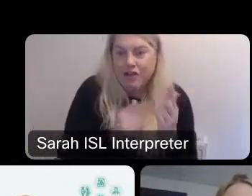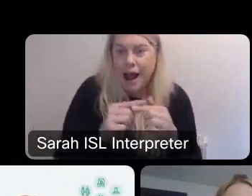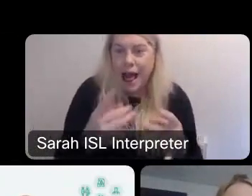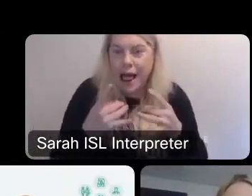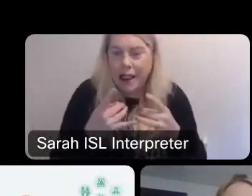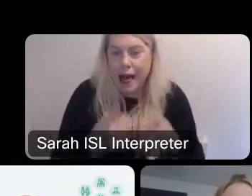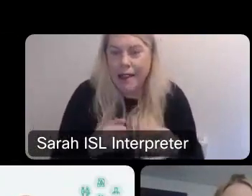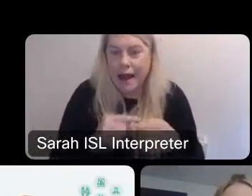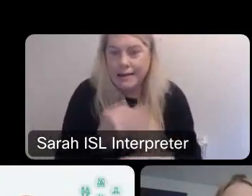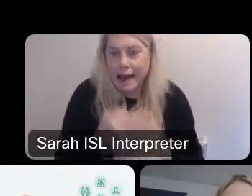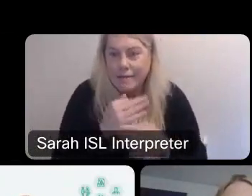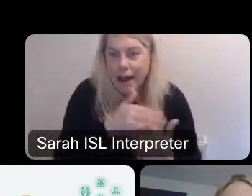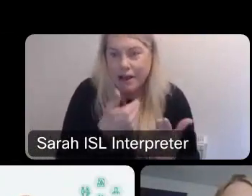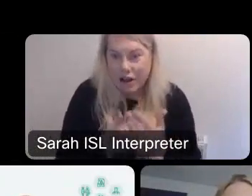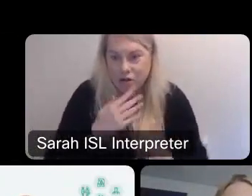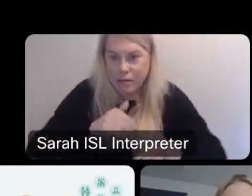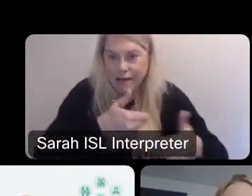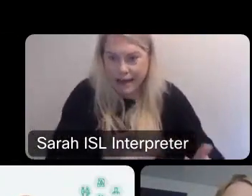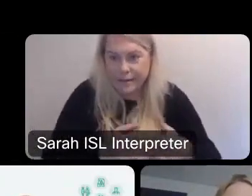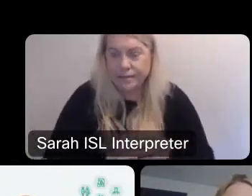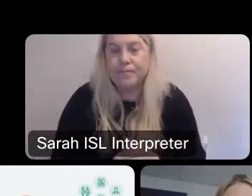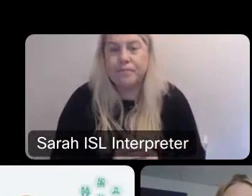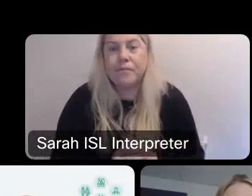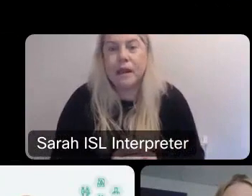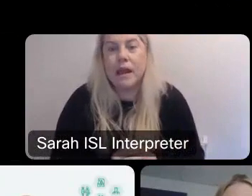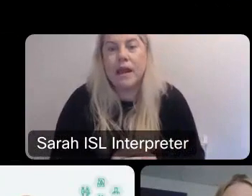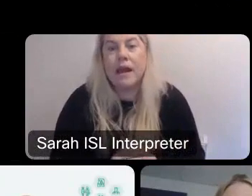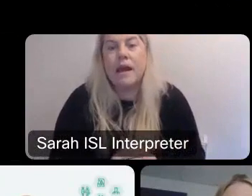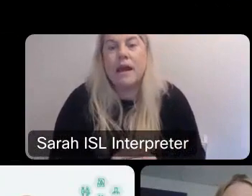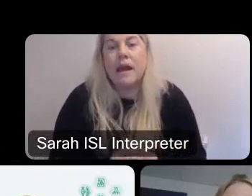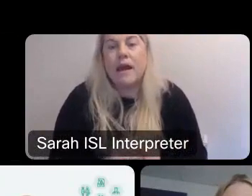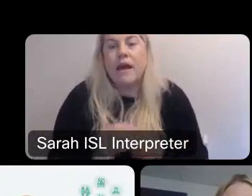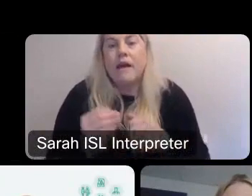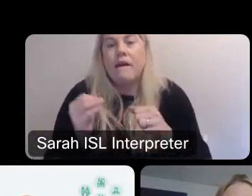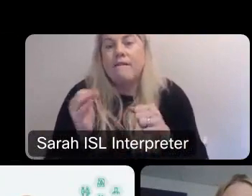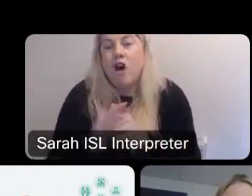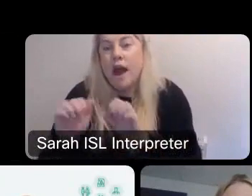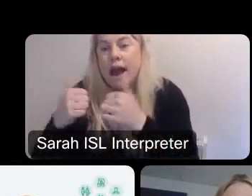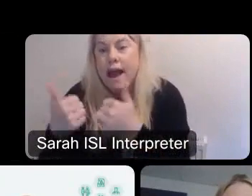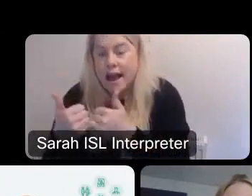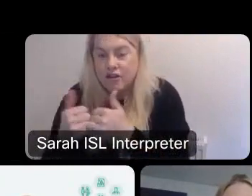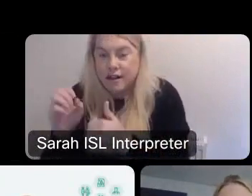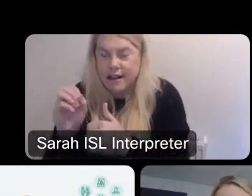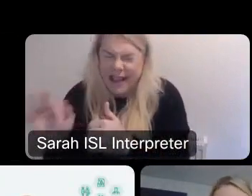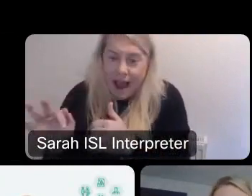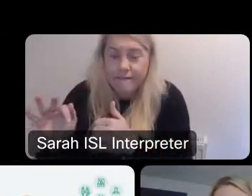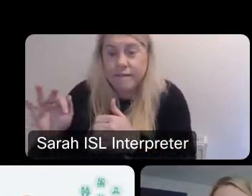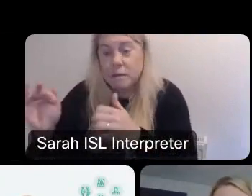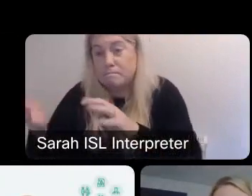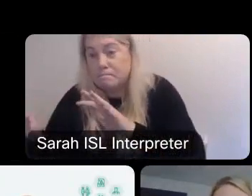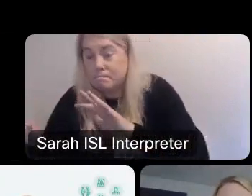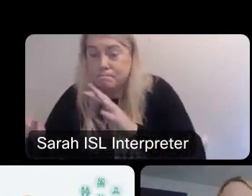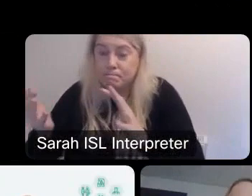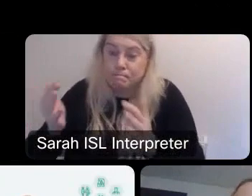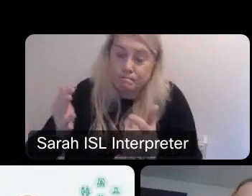legislation. In relation to agency staff, it's a little bit of an anomaly. Strictly speaking, it should